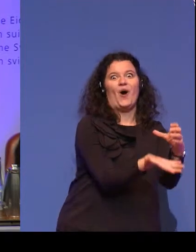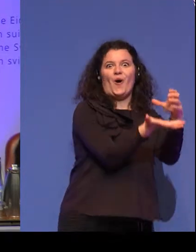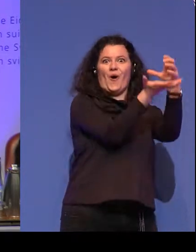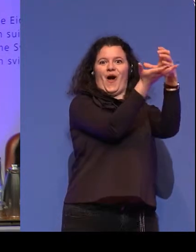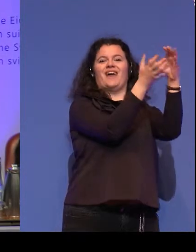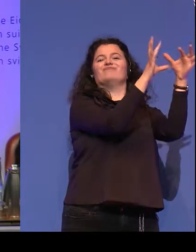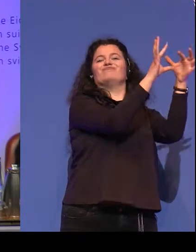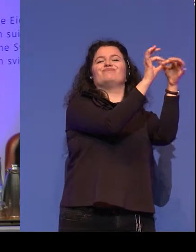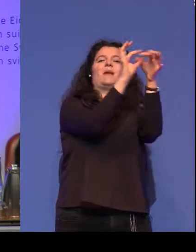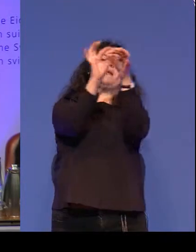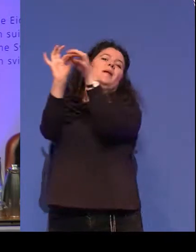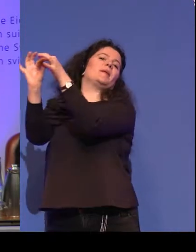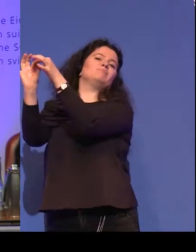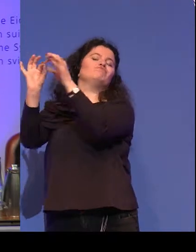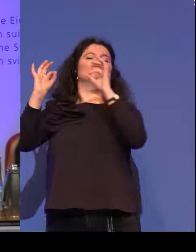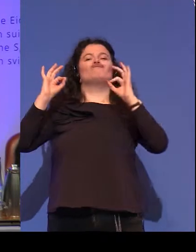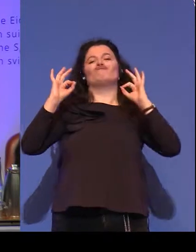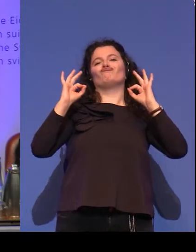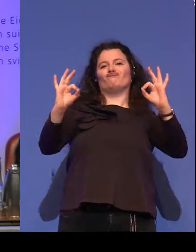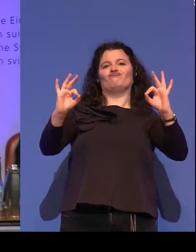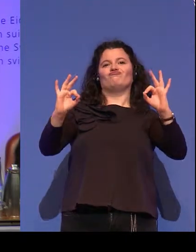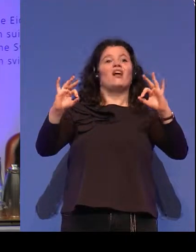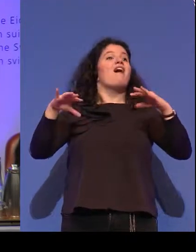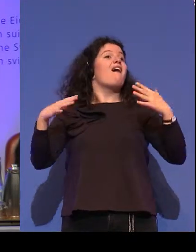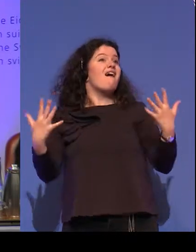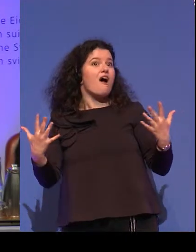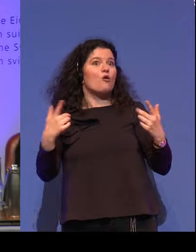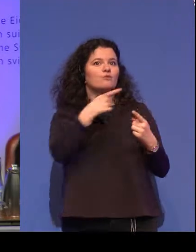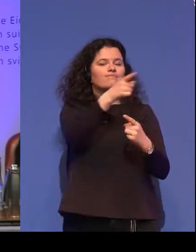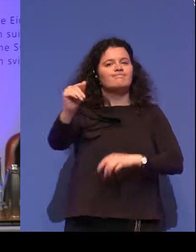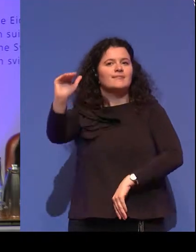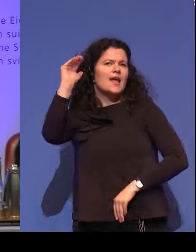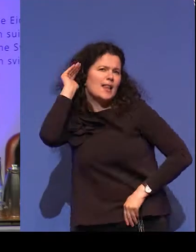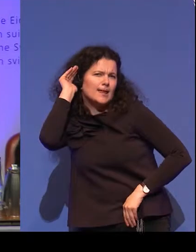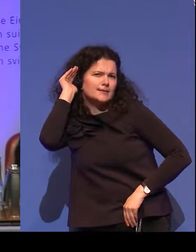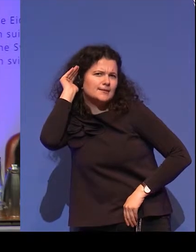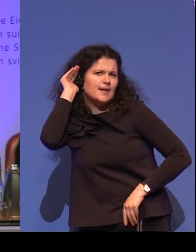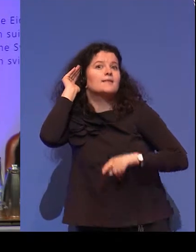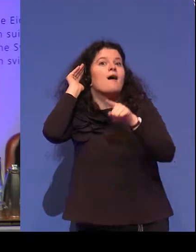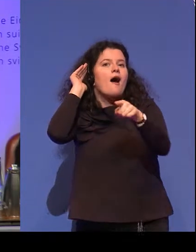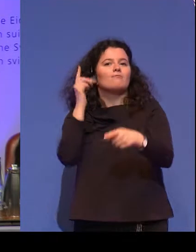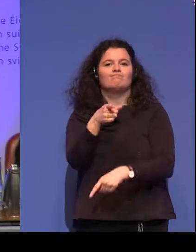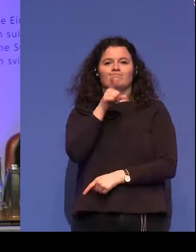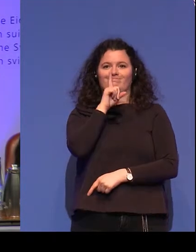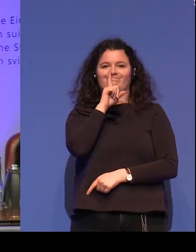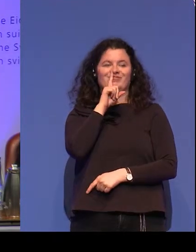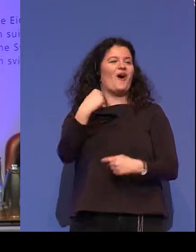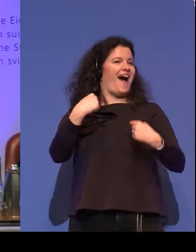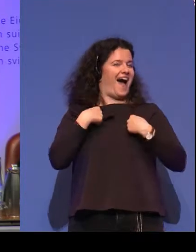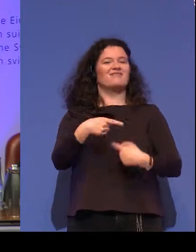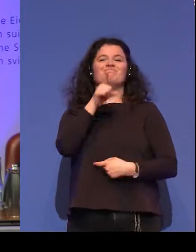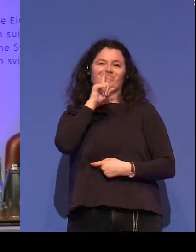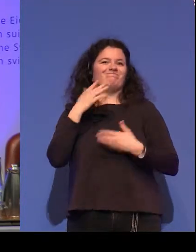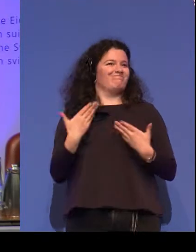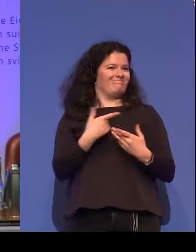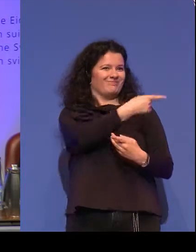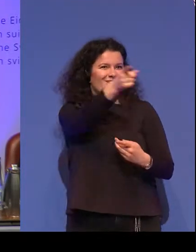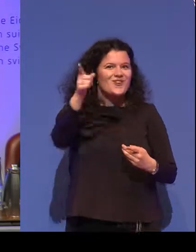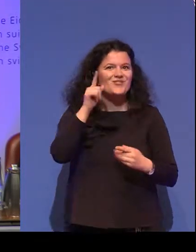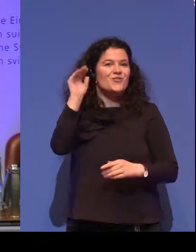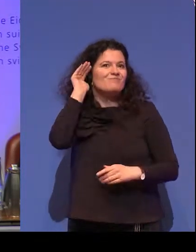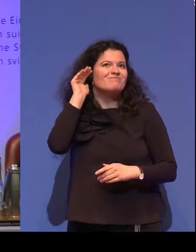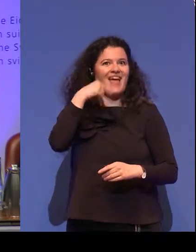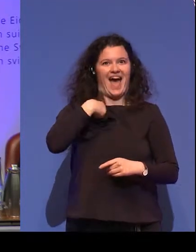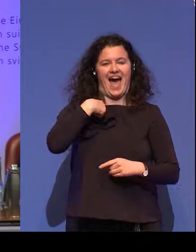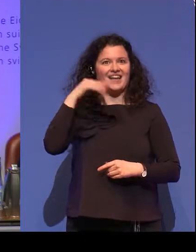development process. And that means we need to listen more and talk less. And with that, I will stop talking and enjoy listening